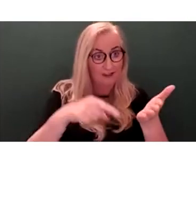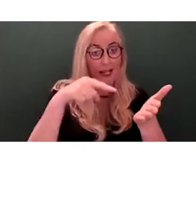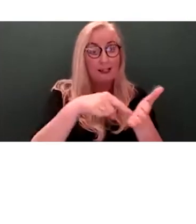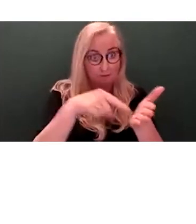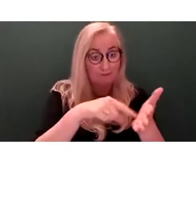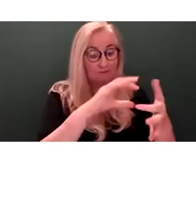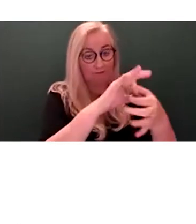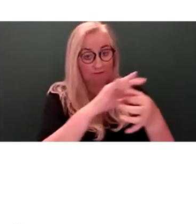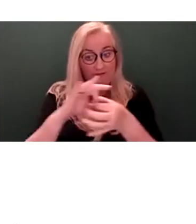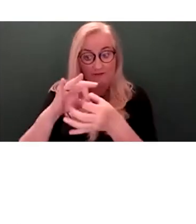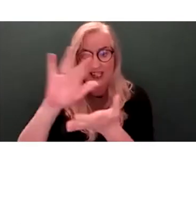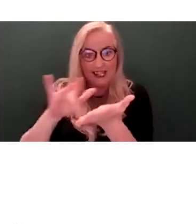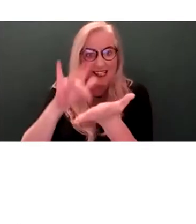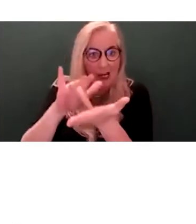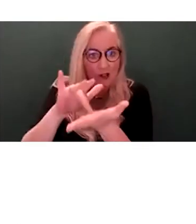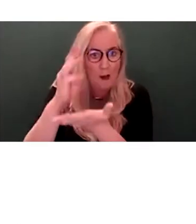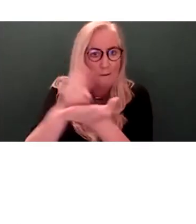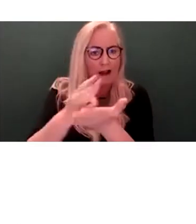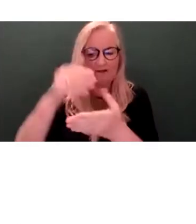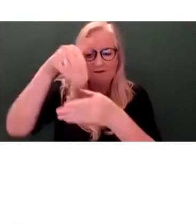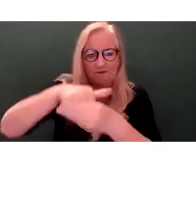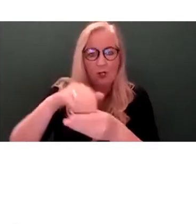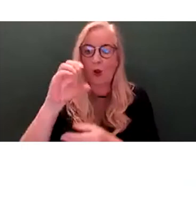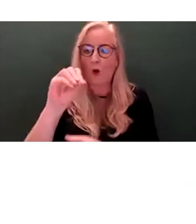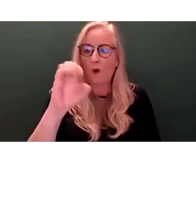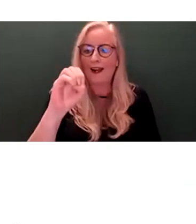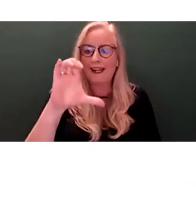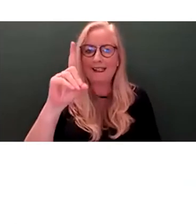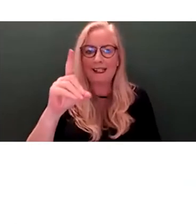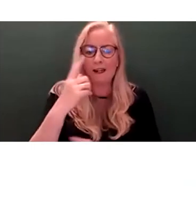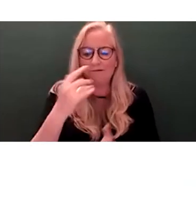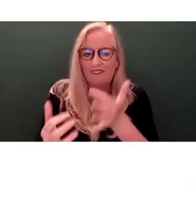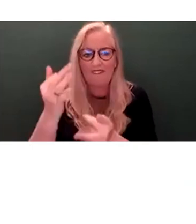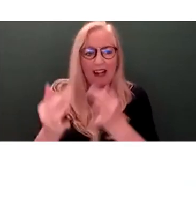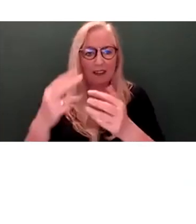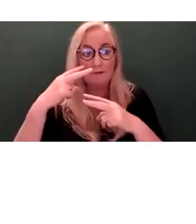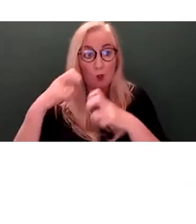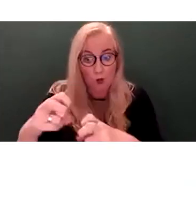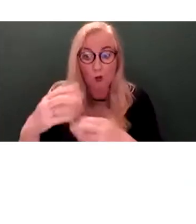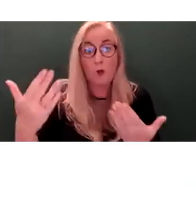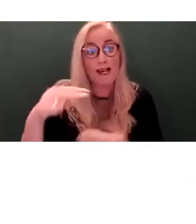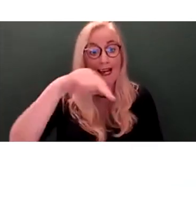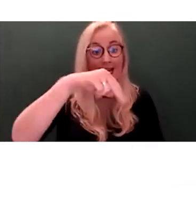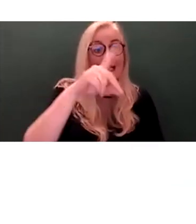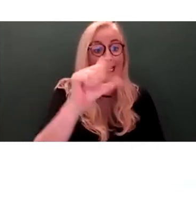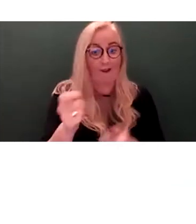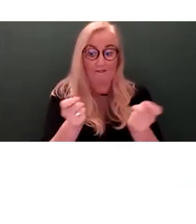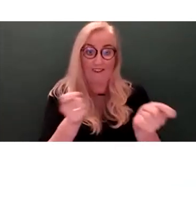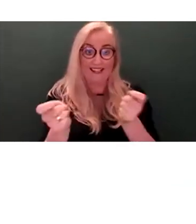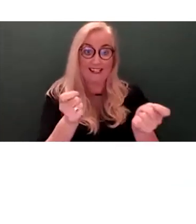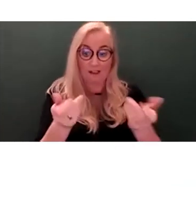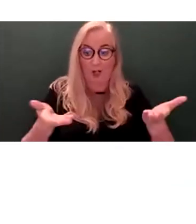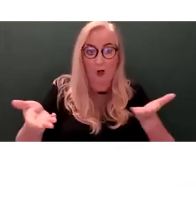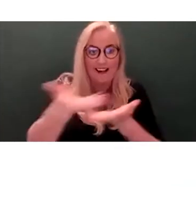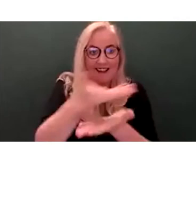much central to how the OECD project delivered its findings, the NDA facilitated a